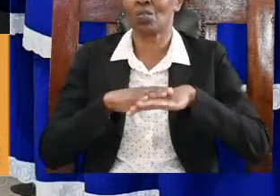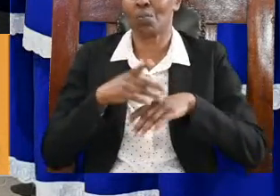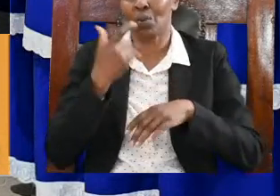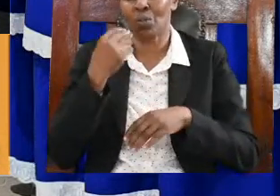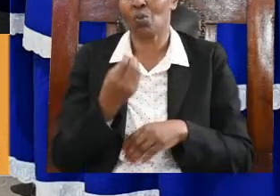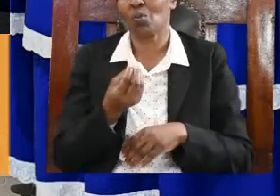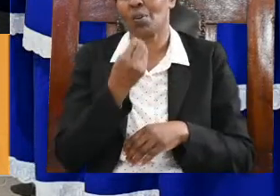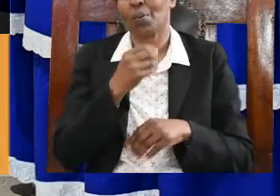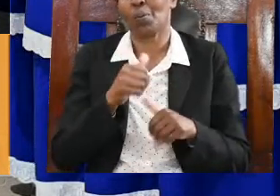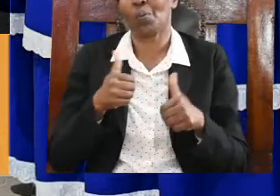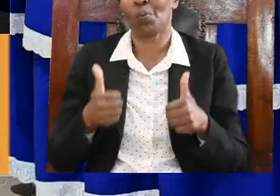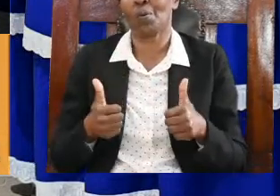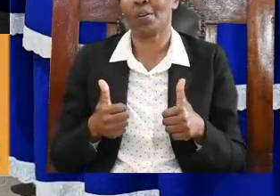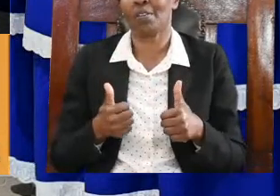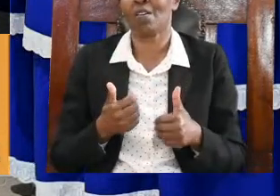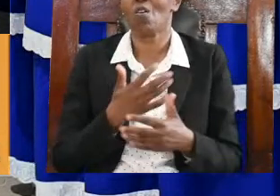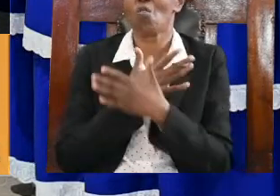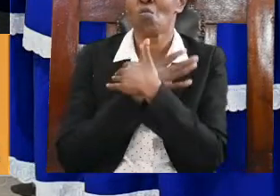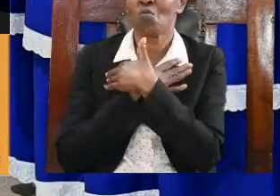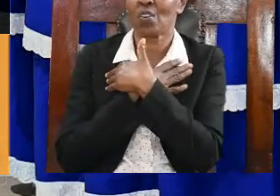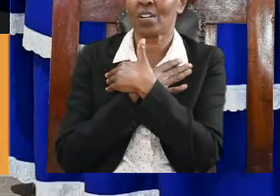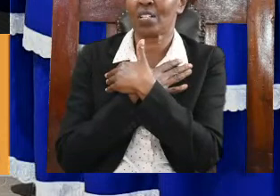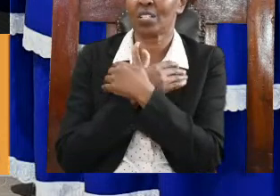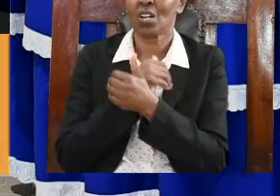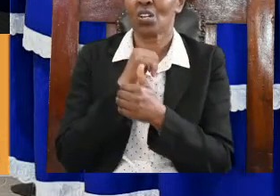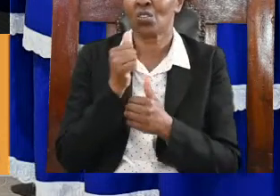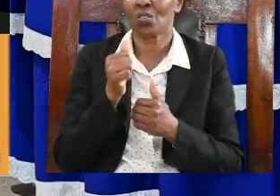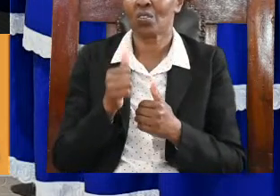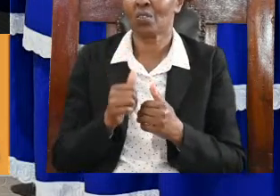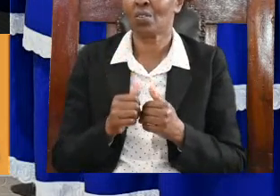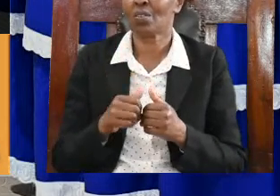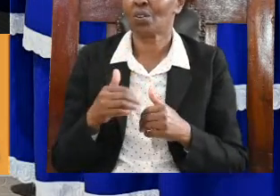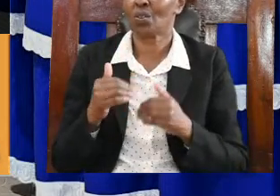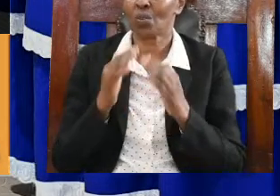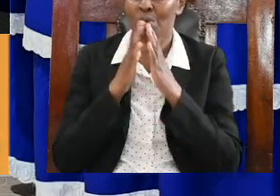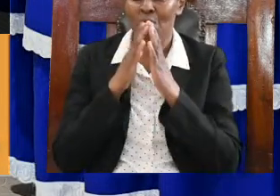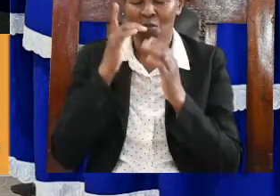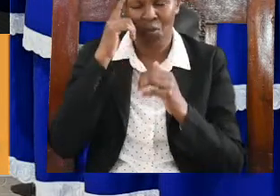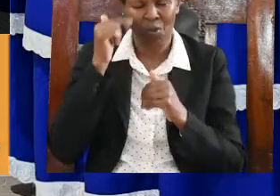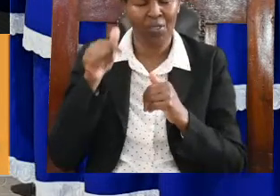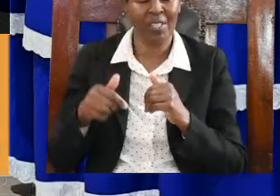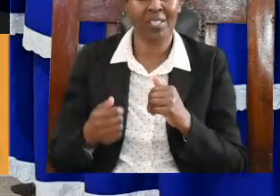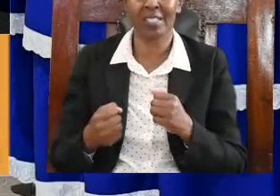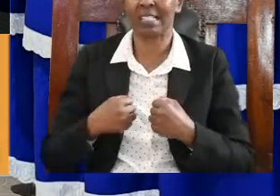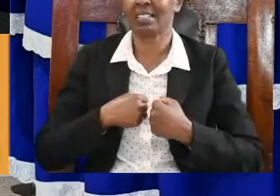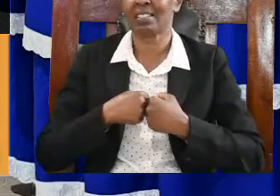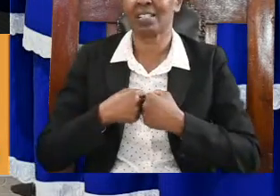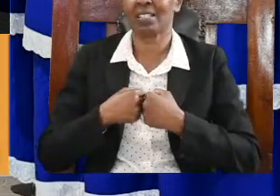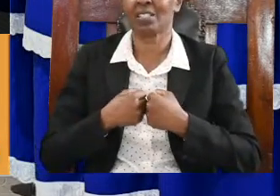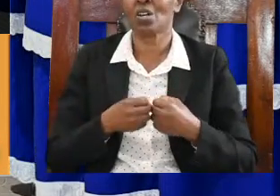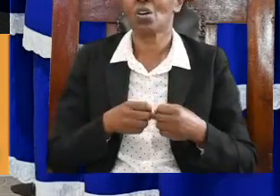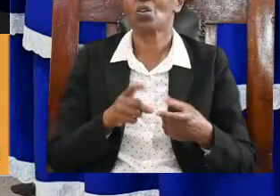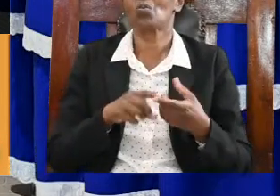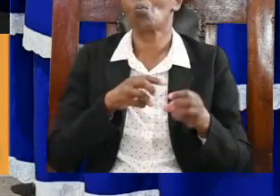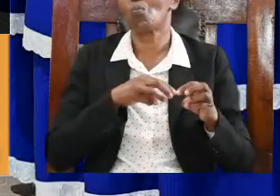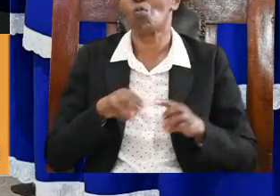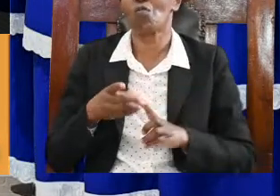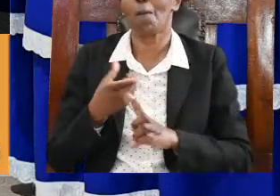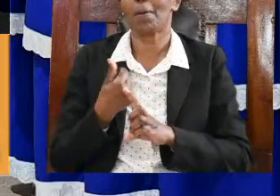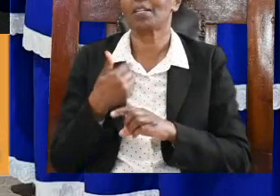well. So friends, let us not so much pray for the thorn to be removed, but the grace of